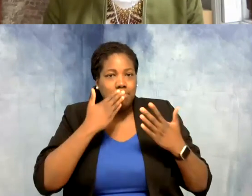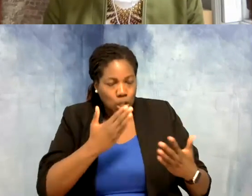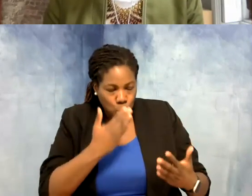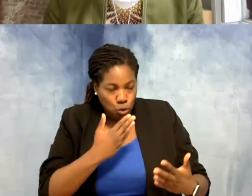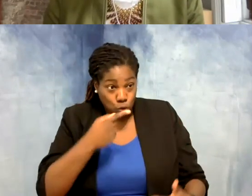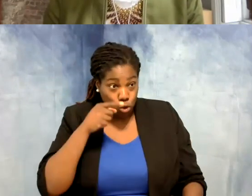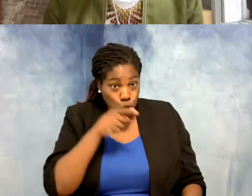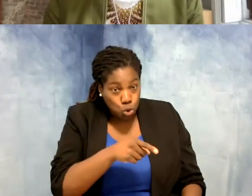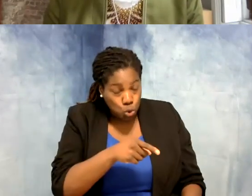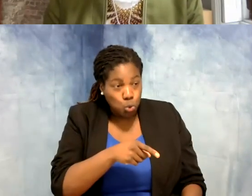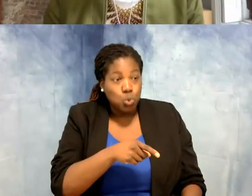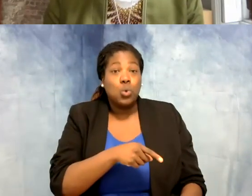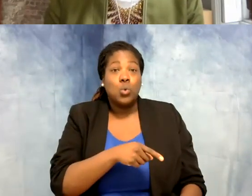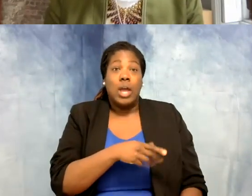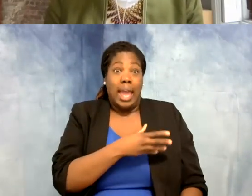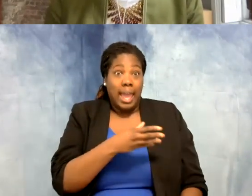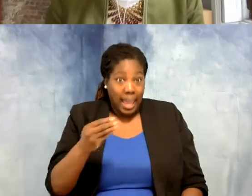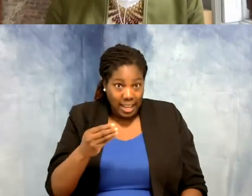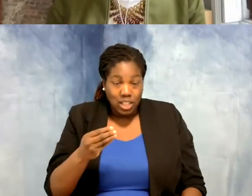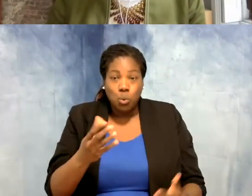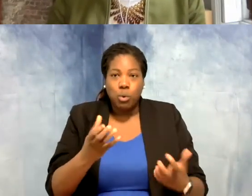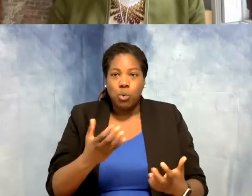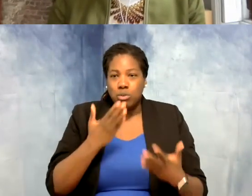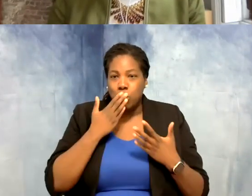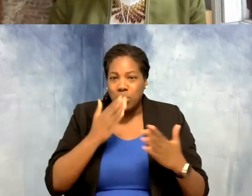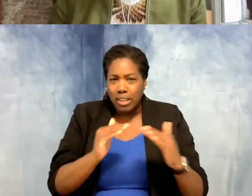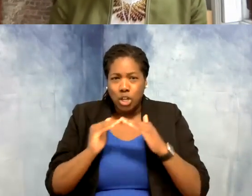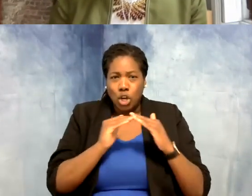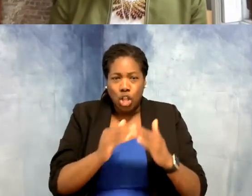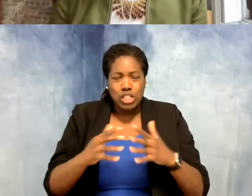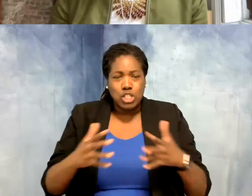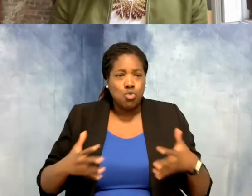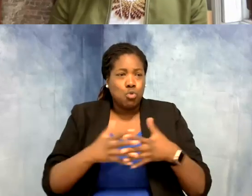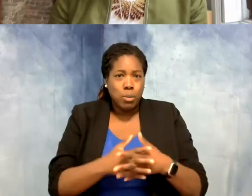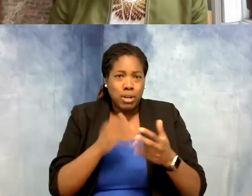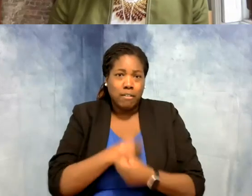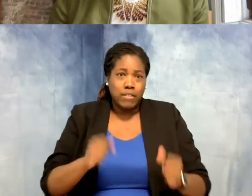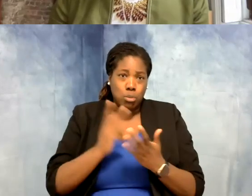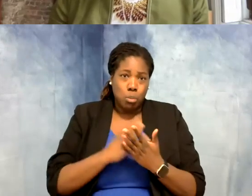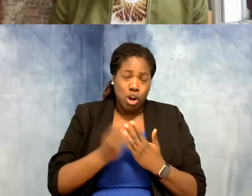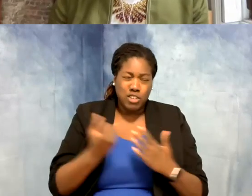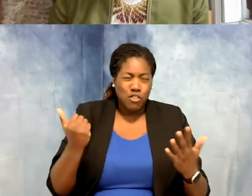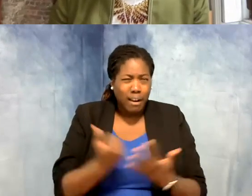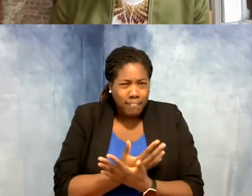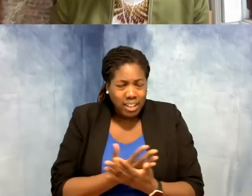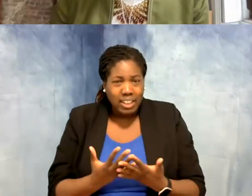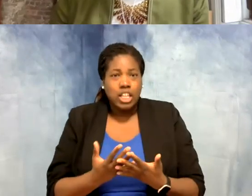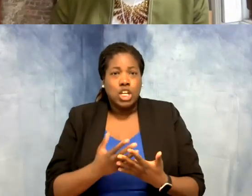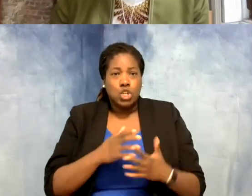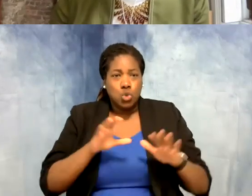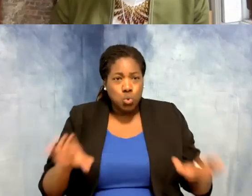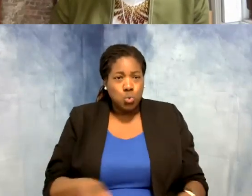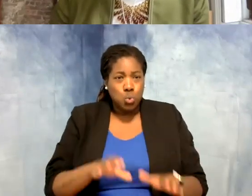you. And we also want to thank Bridget's colleagues in the Reproductive Freedom Project for everything you're